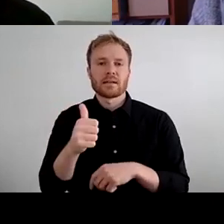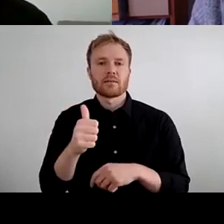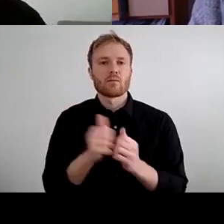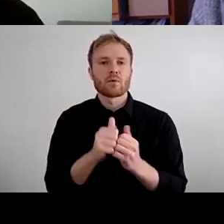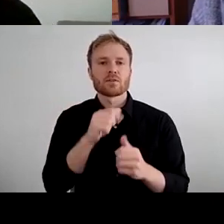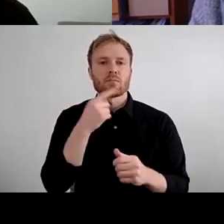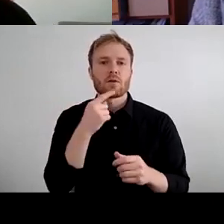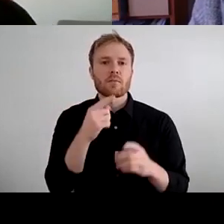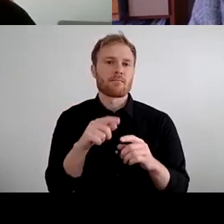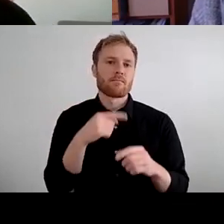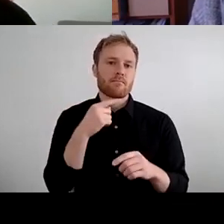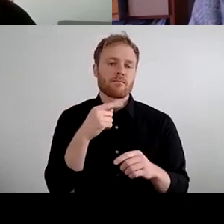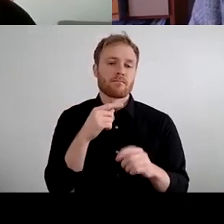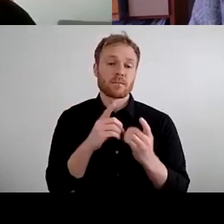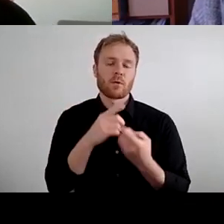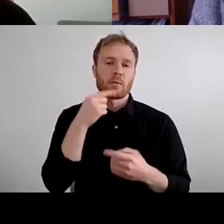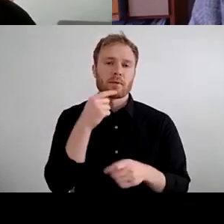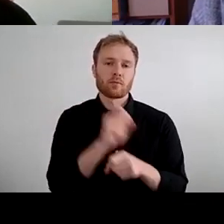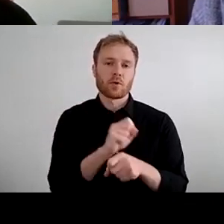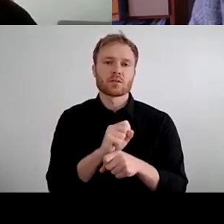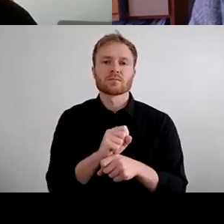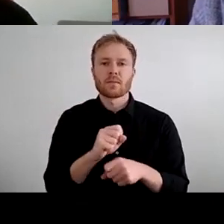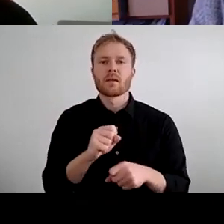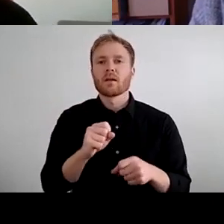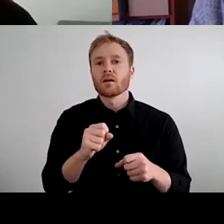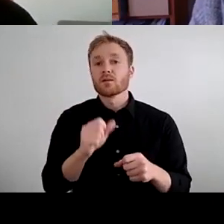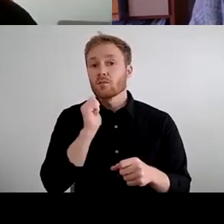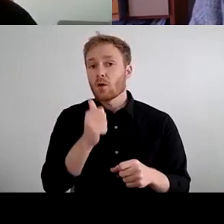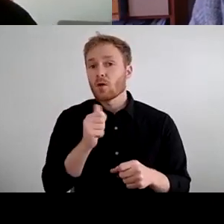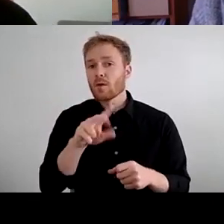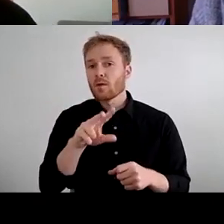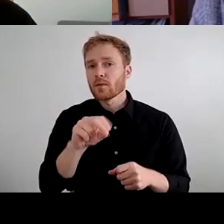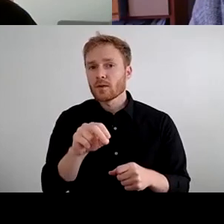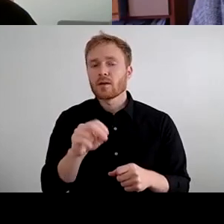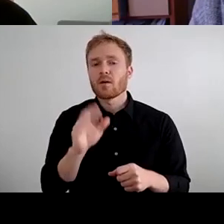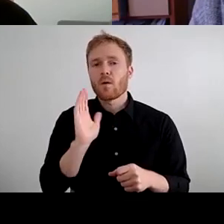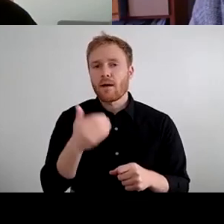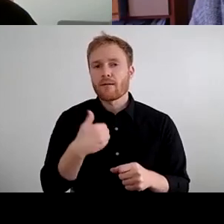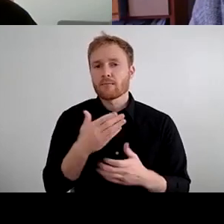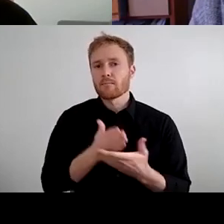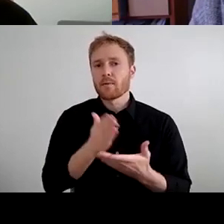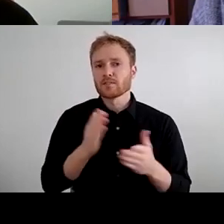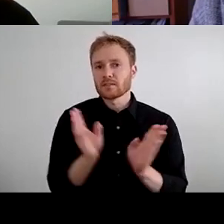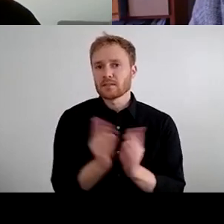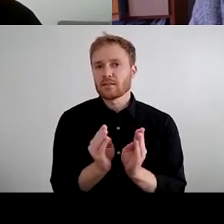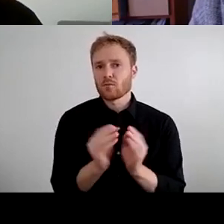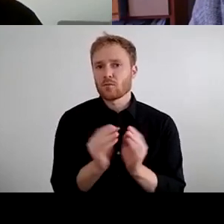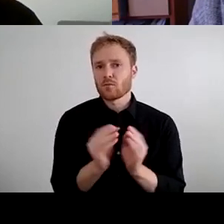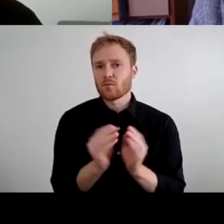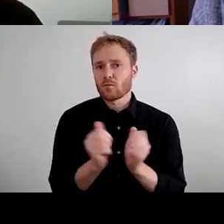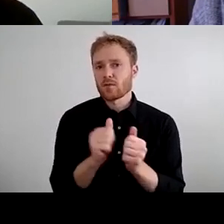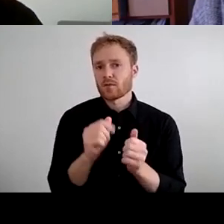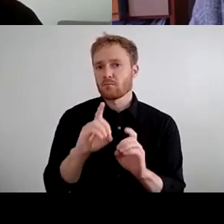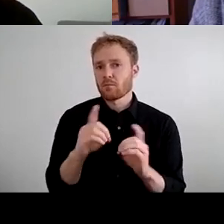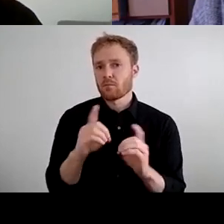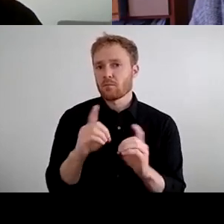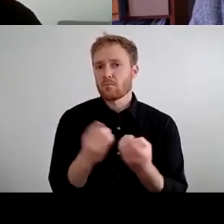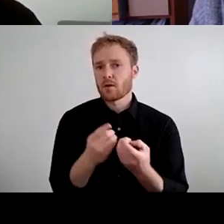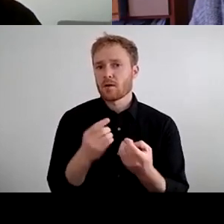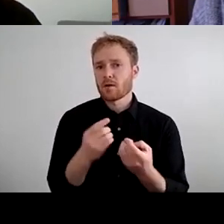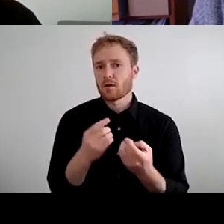Coghill. Also tomorrow at 1:30, Council will hold a budget hearing with the Department of Parks and Recreation, which is chaired by Councilman